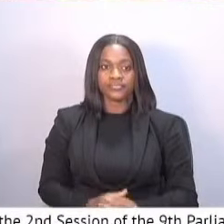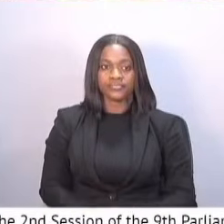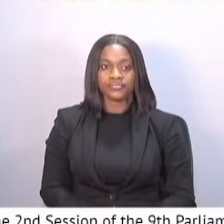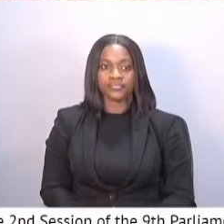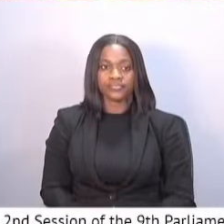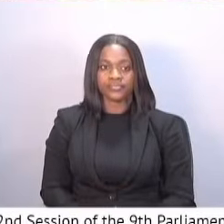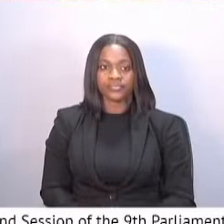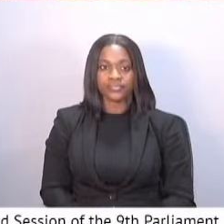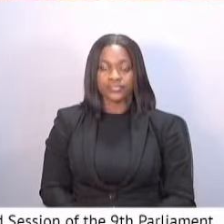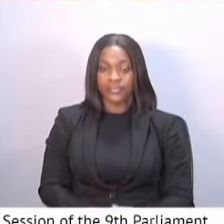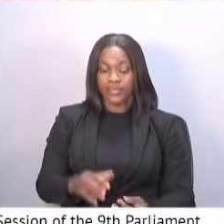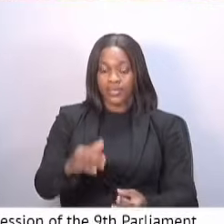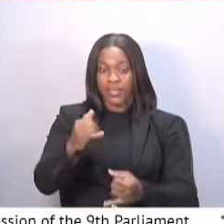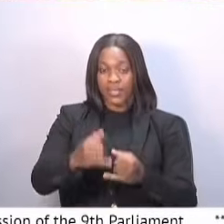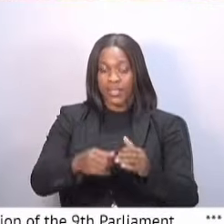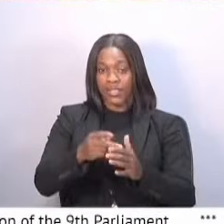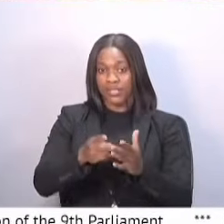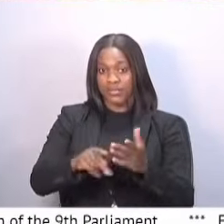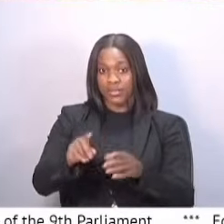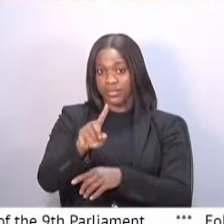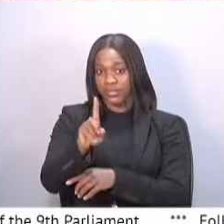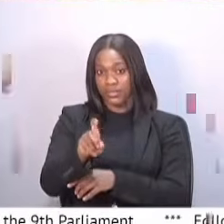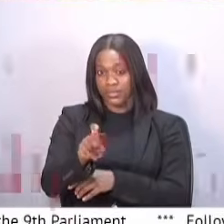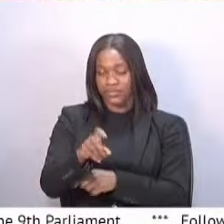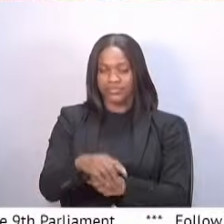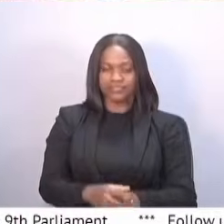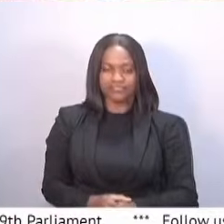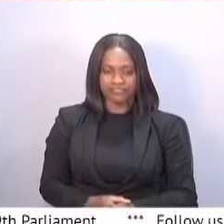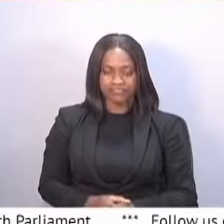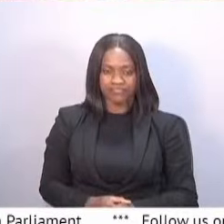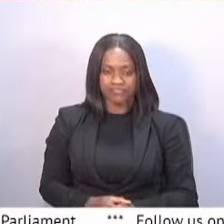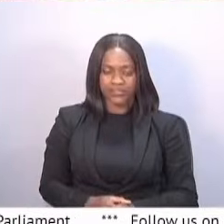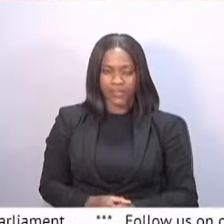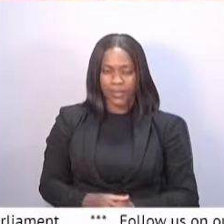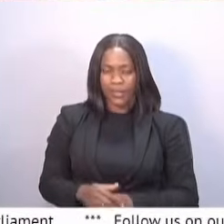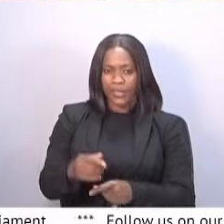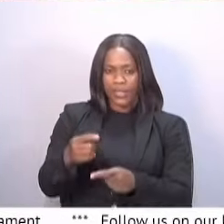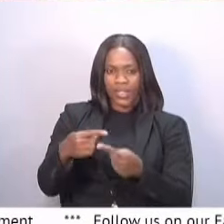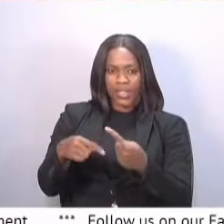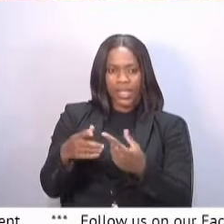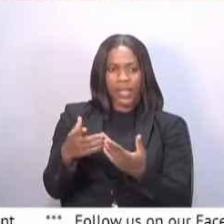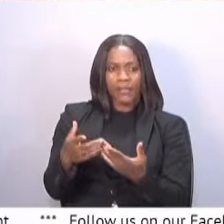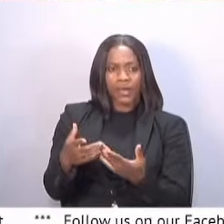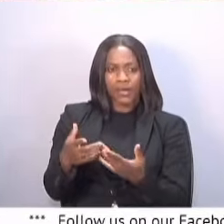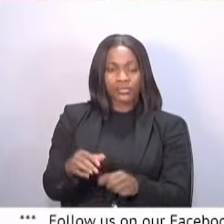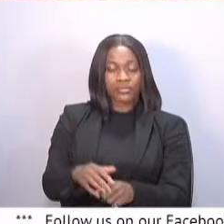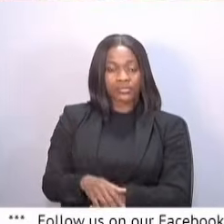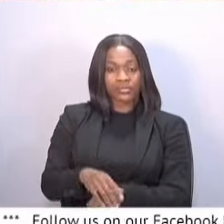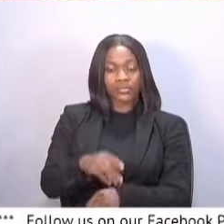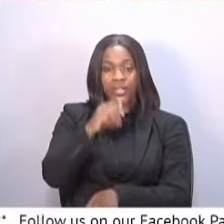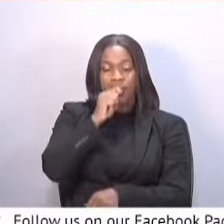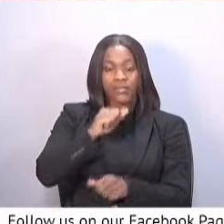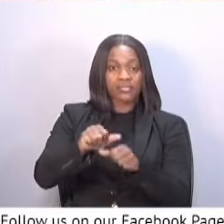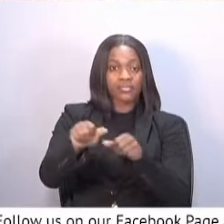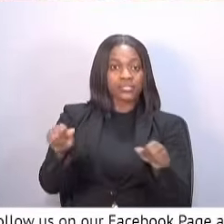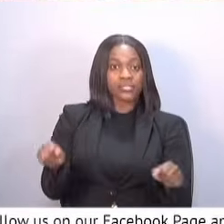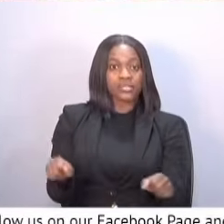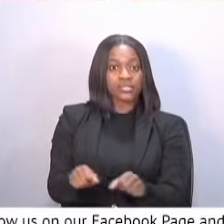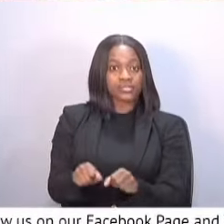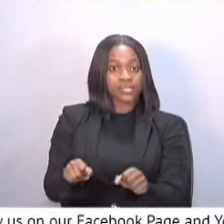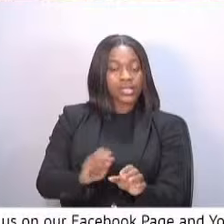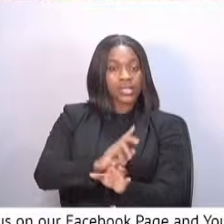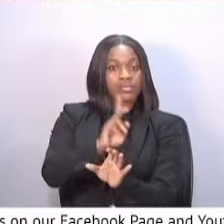Mr. Speaker, I'll go to the last part of the question. With respect to the involvement of the private sector in